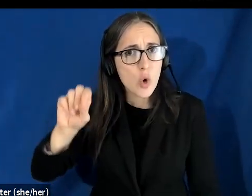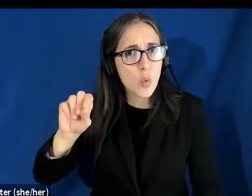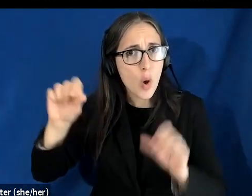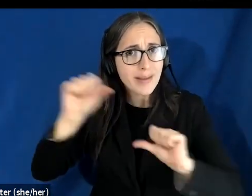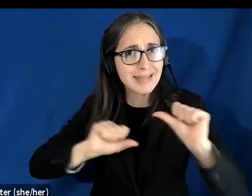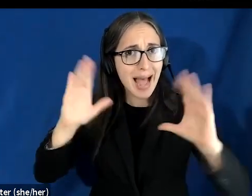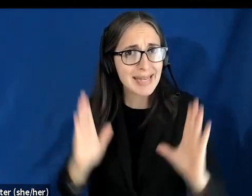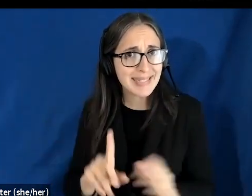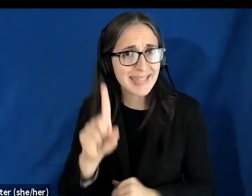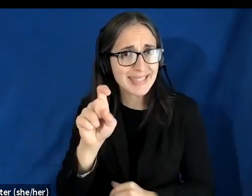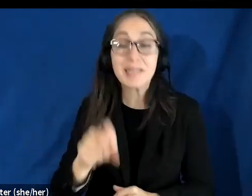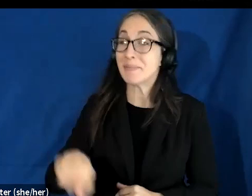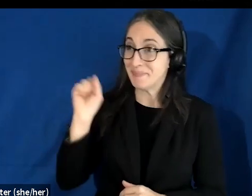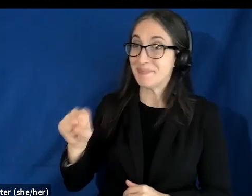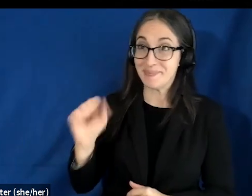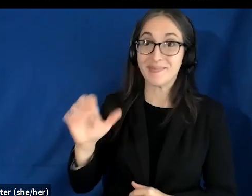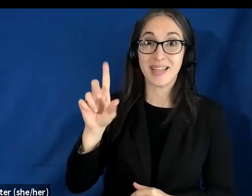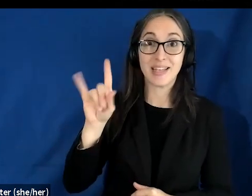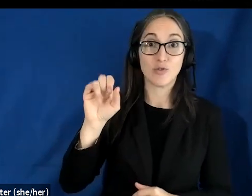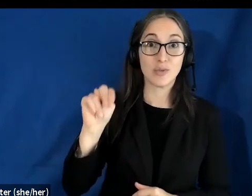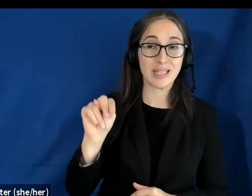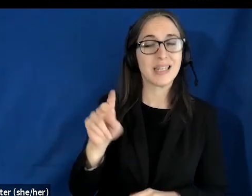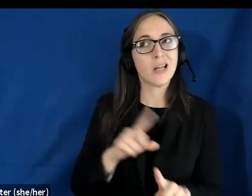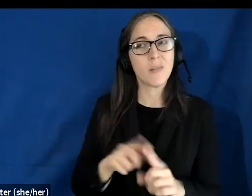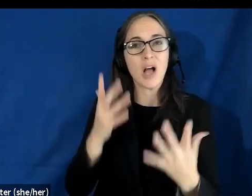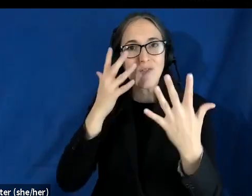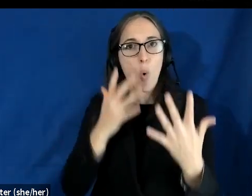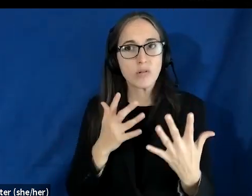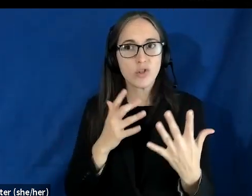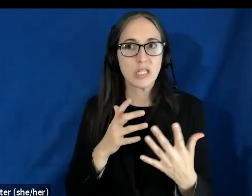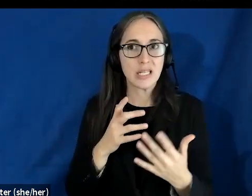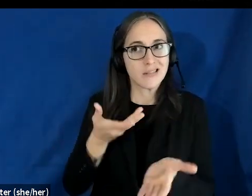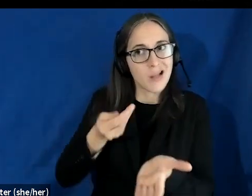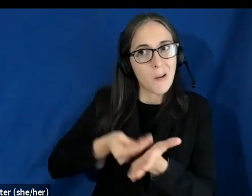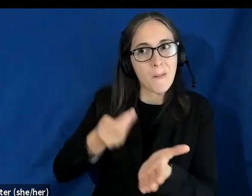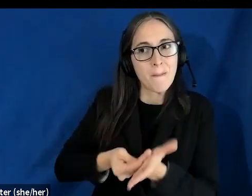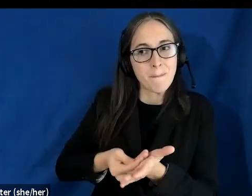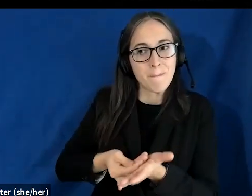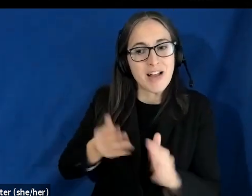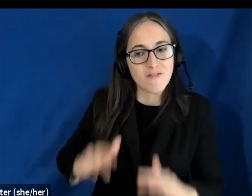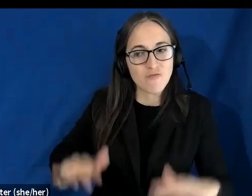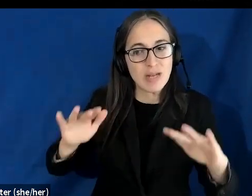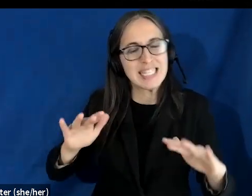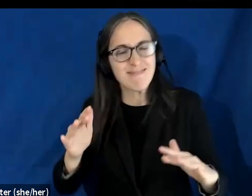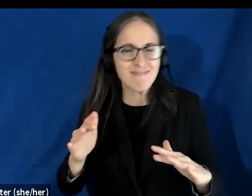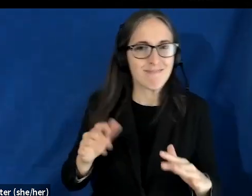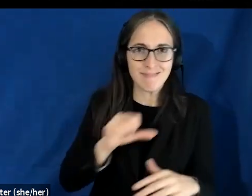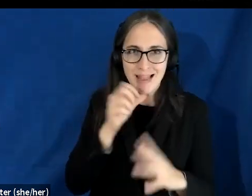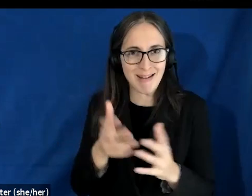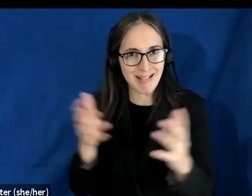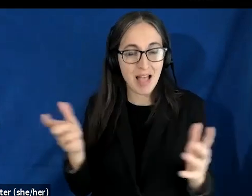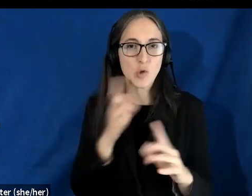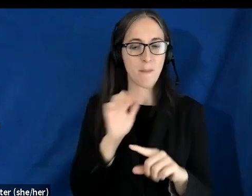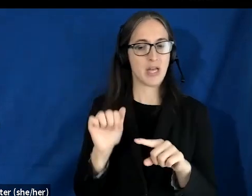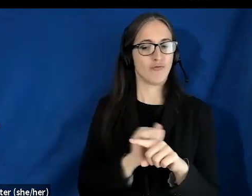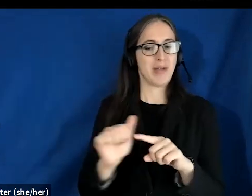Yes, Adrian, but unfortunately, I haven't been able to raise a ton of money. So I have been training myself on neuroscience. So